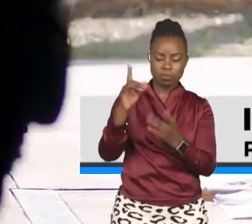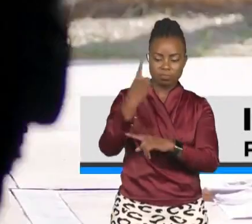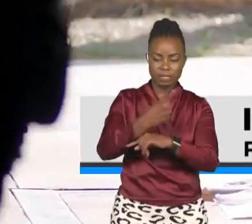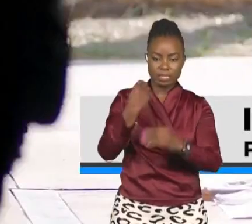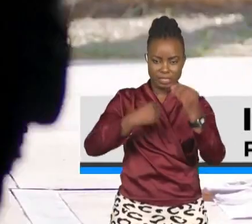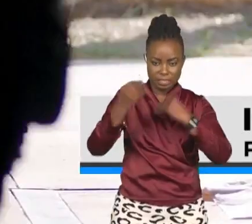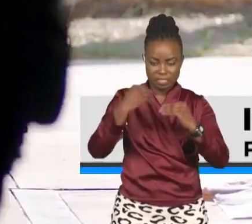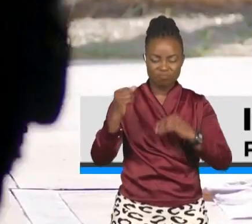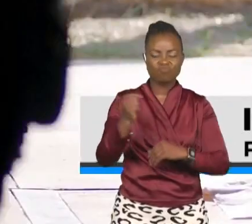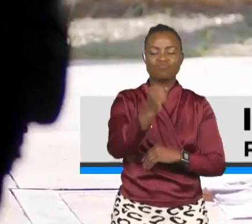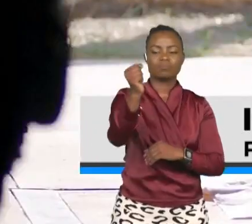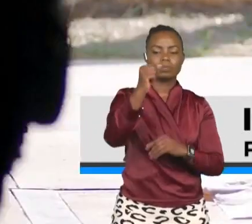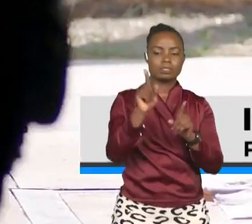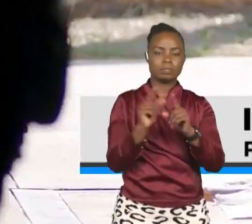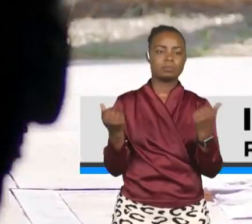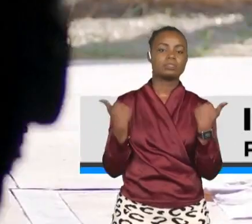and sleeping.